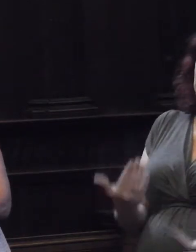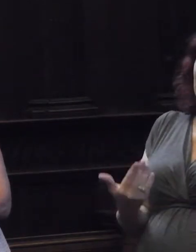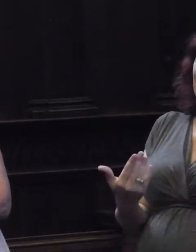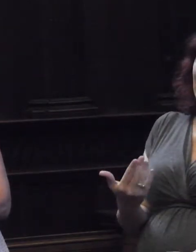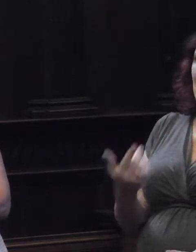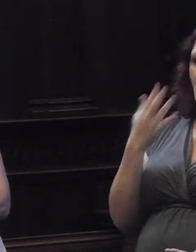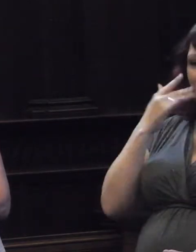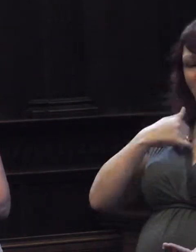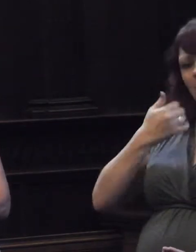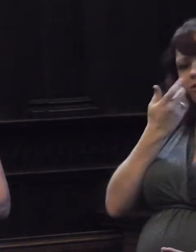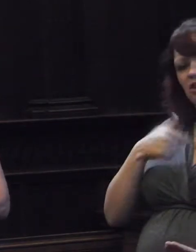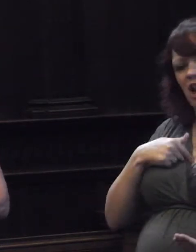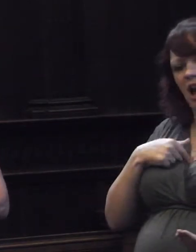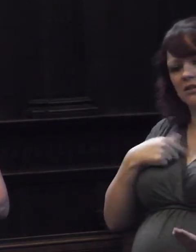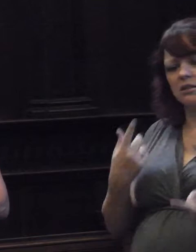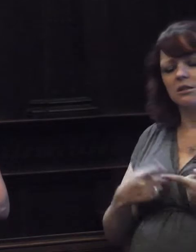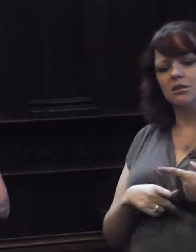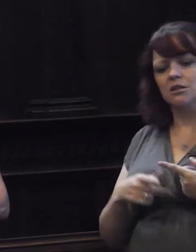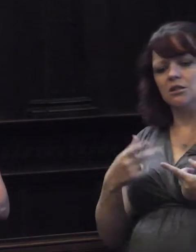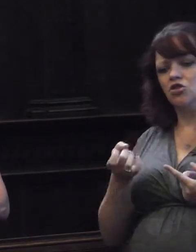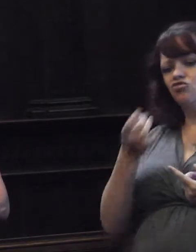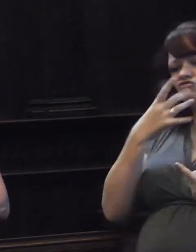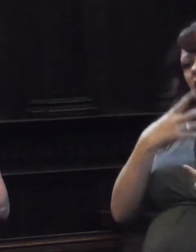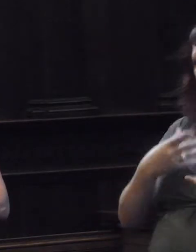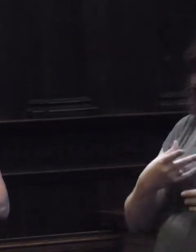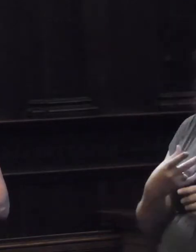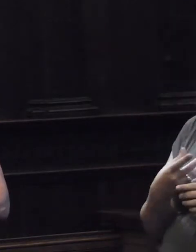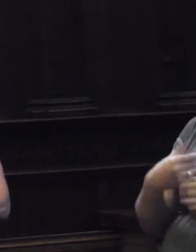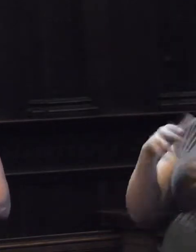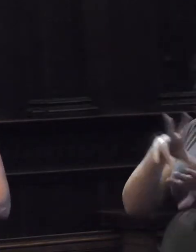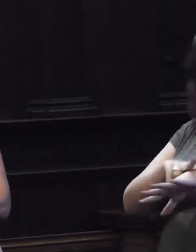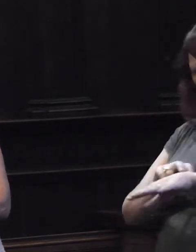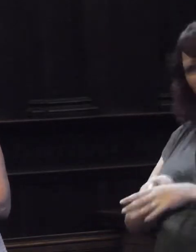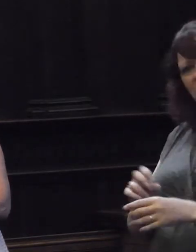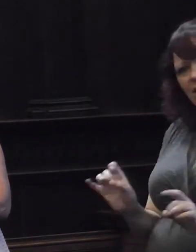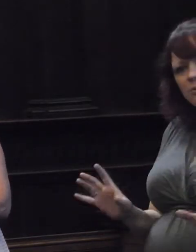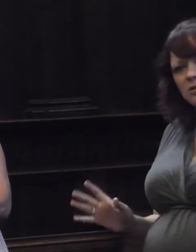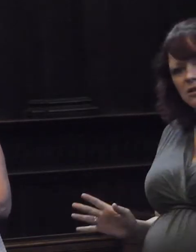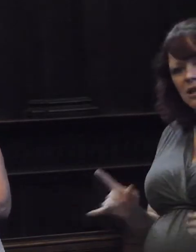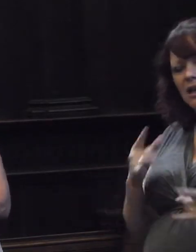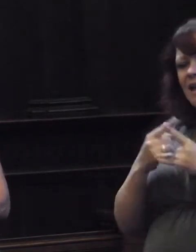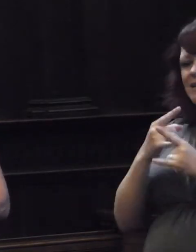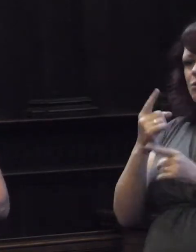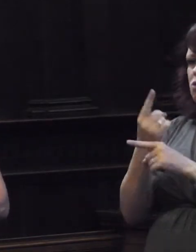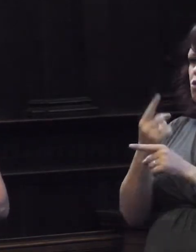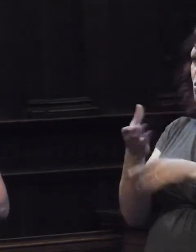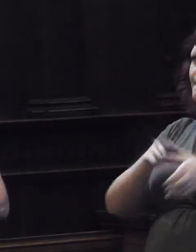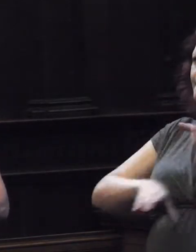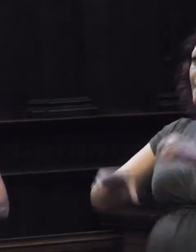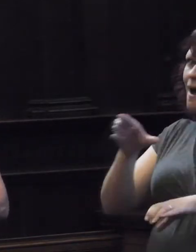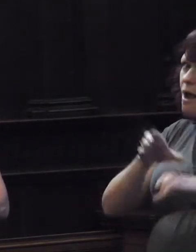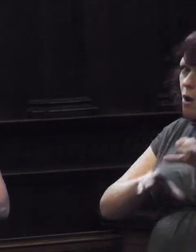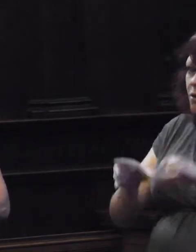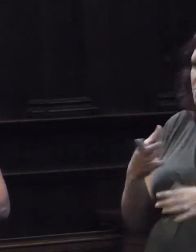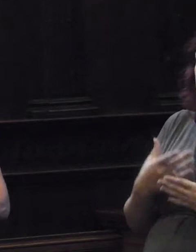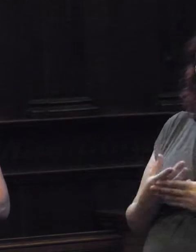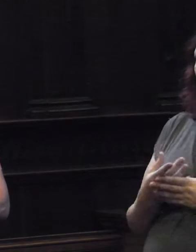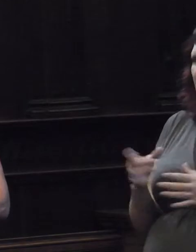doctor. Sex was talked about in school biology lessons, and most definitely we didn't consider